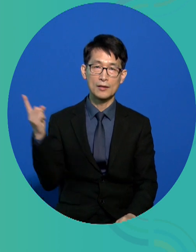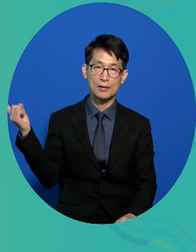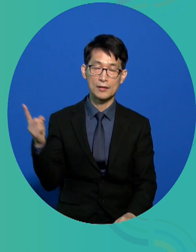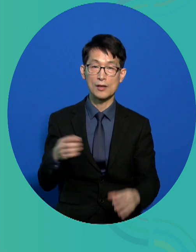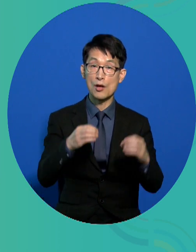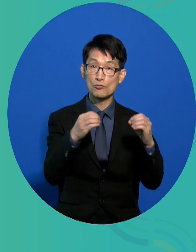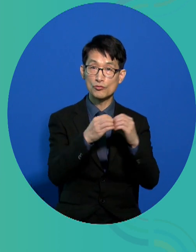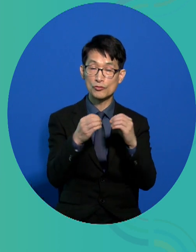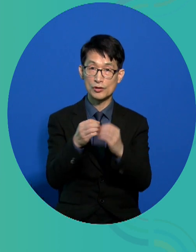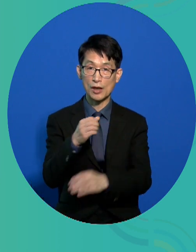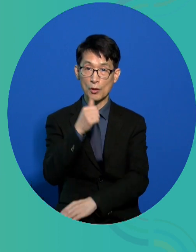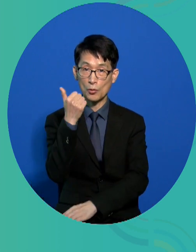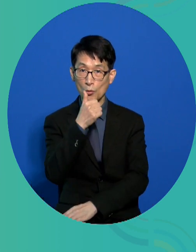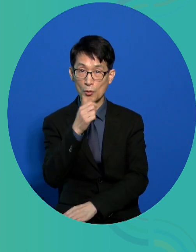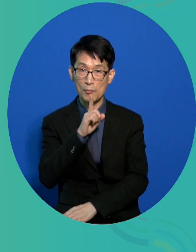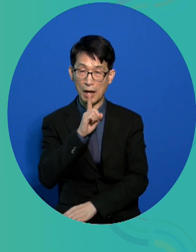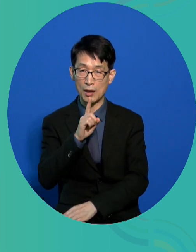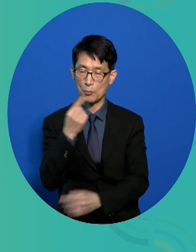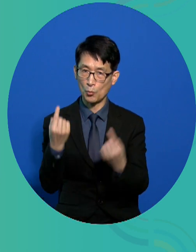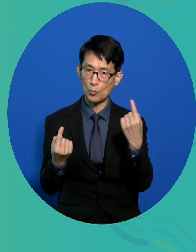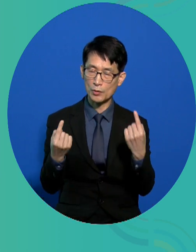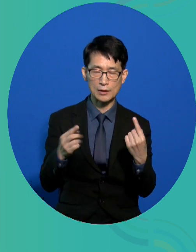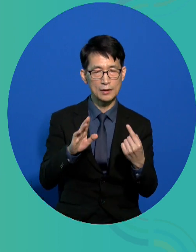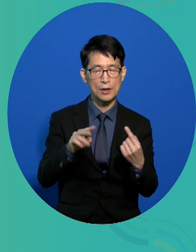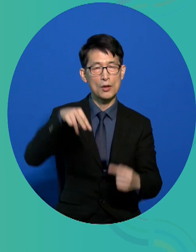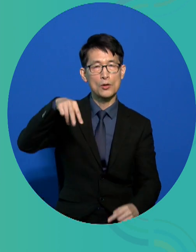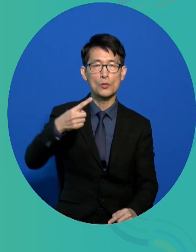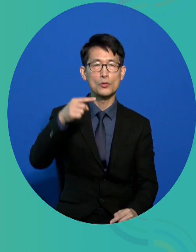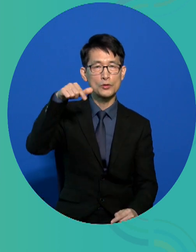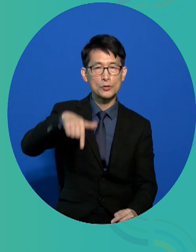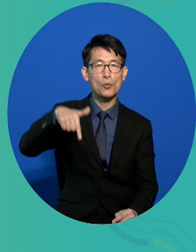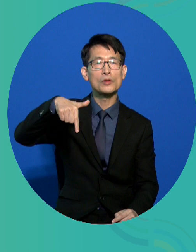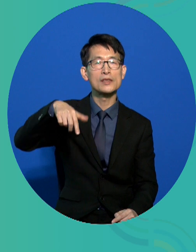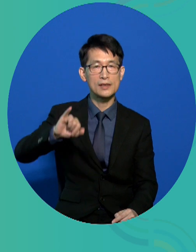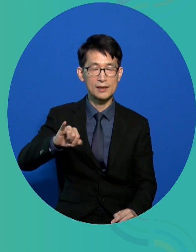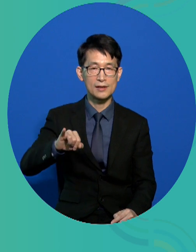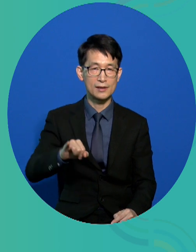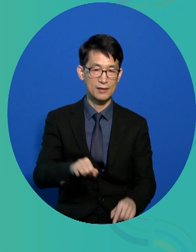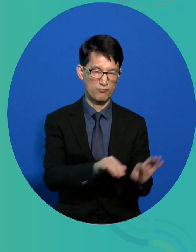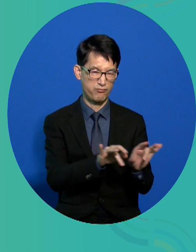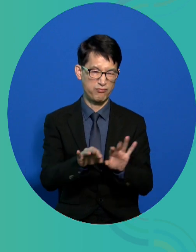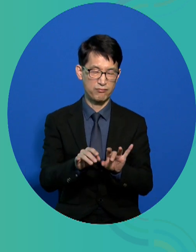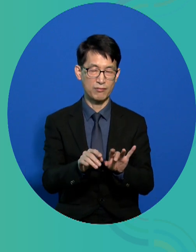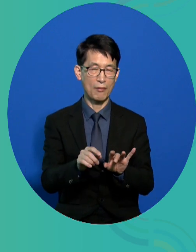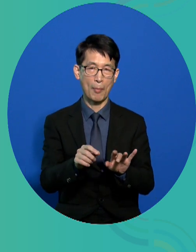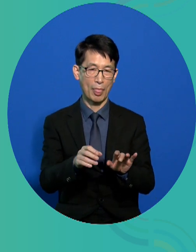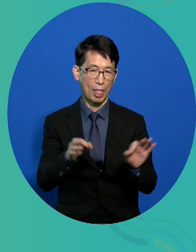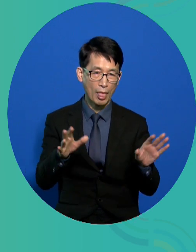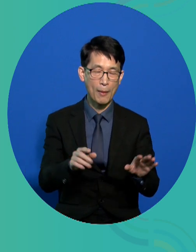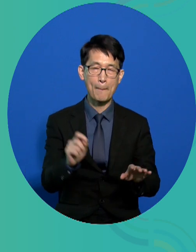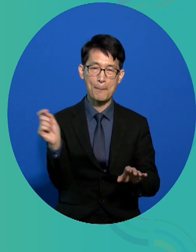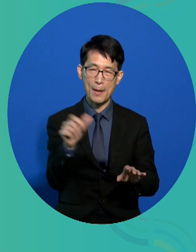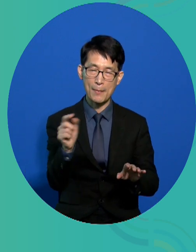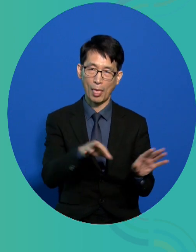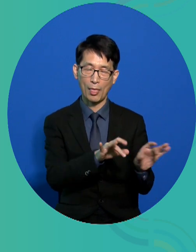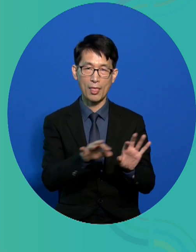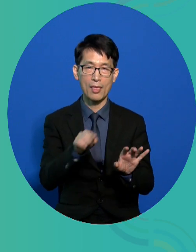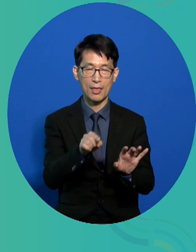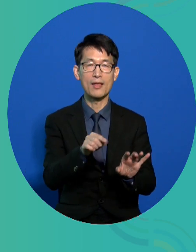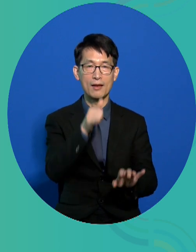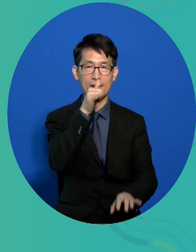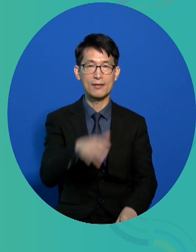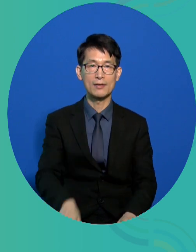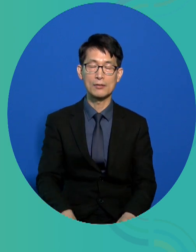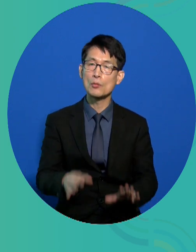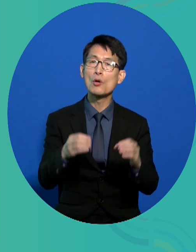rather than text translation, many of you might be more familiar with stenography. So where did this